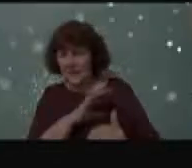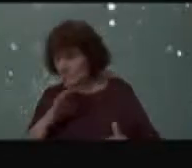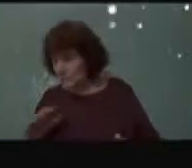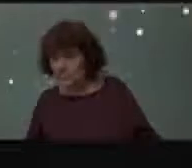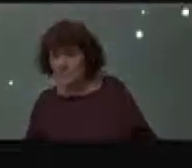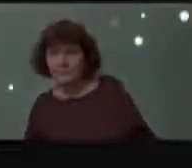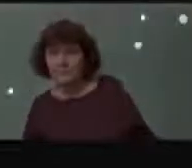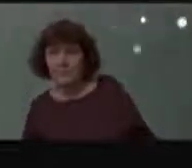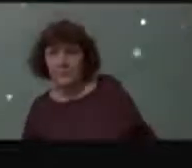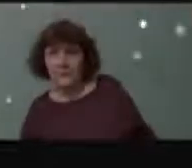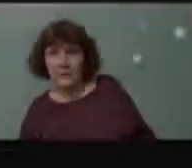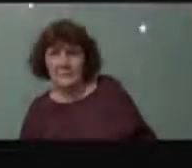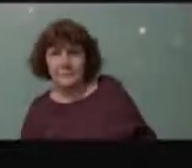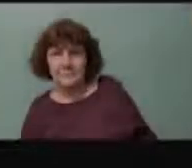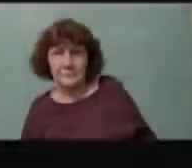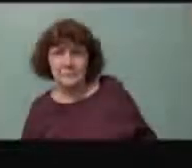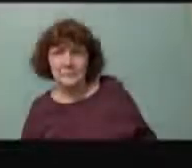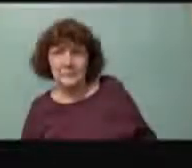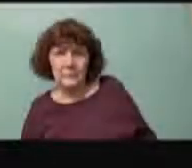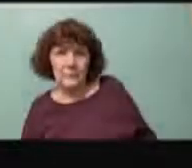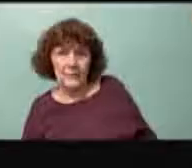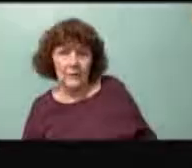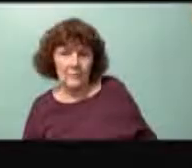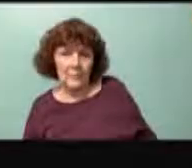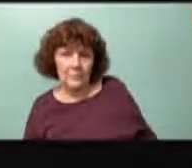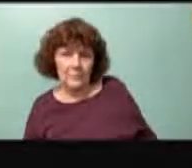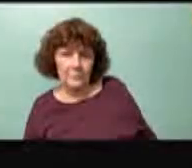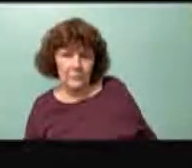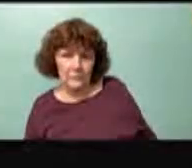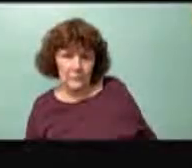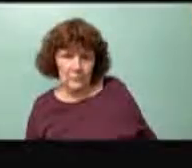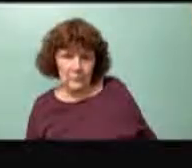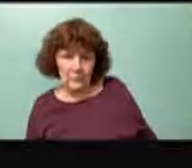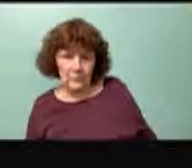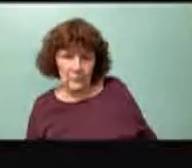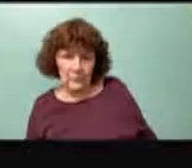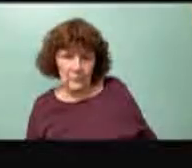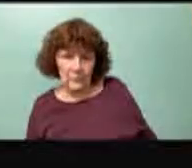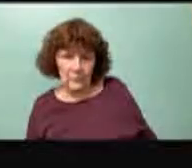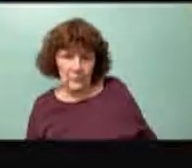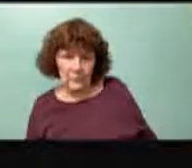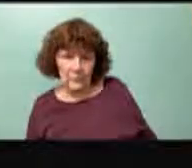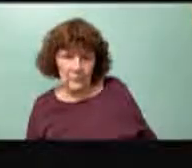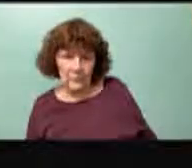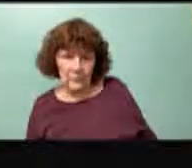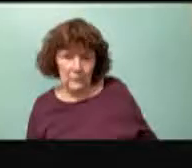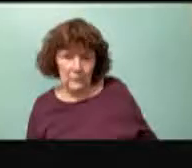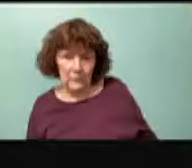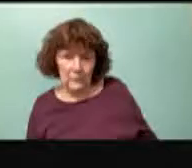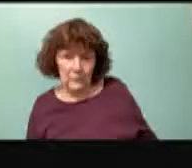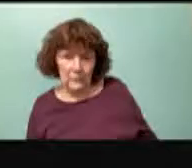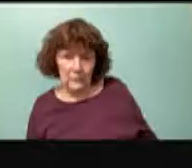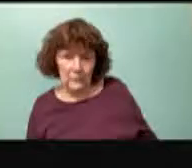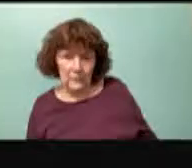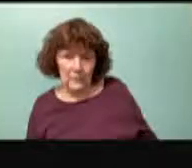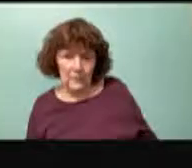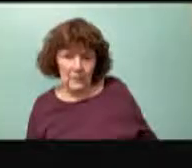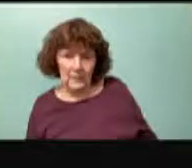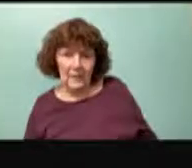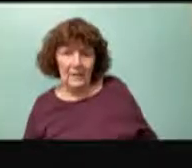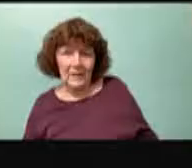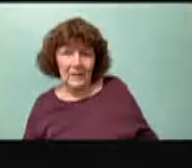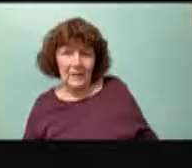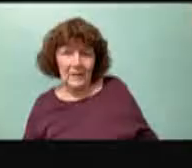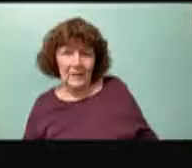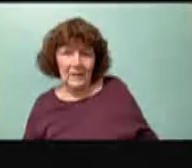since the amended version of the policy has been filed with the clerk and also shared with the controller's office. So we believe this concern